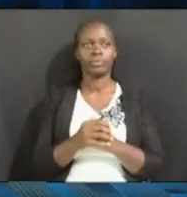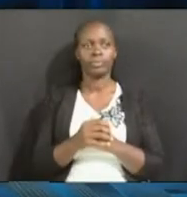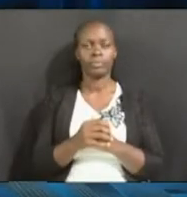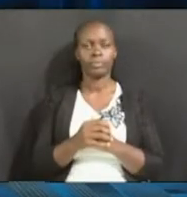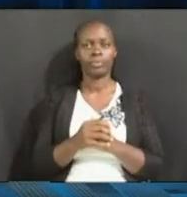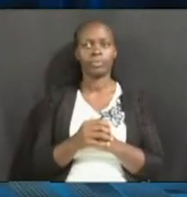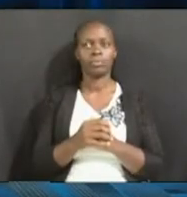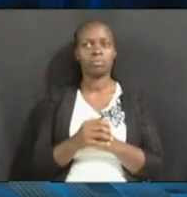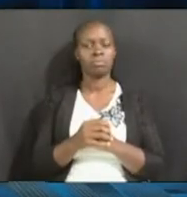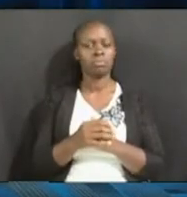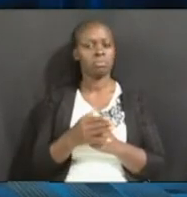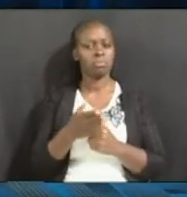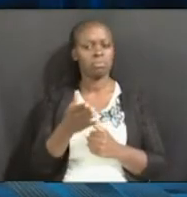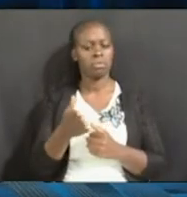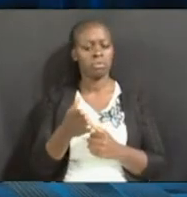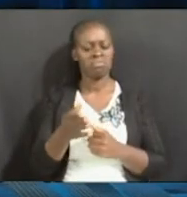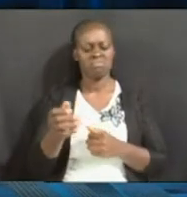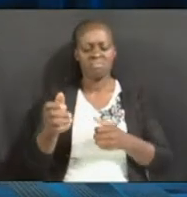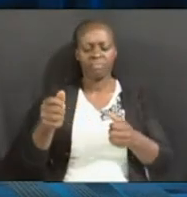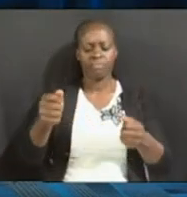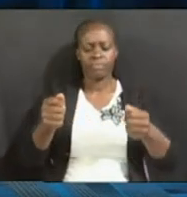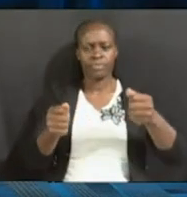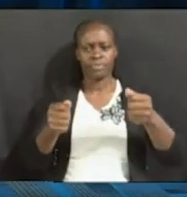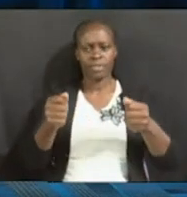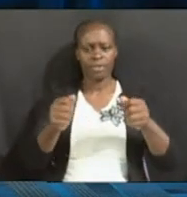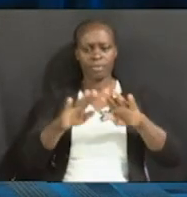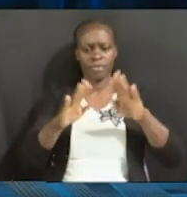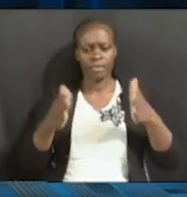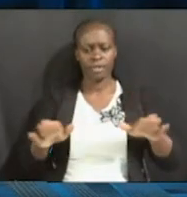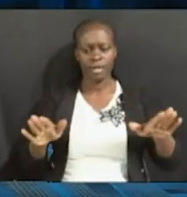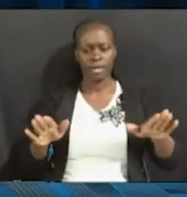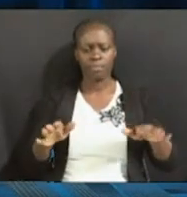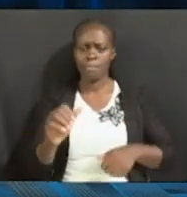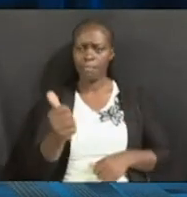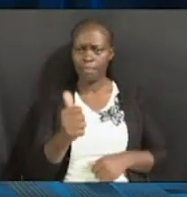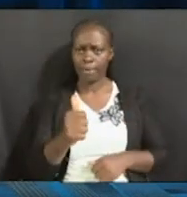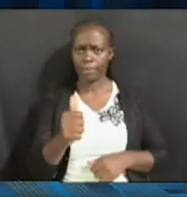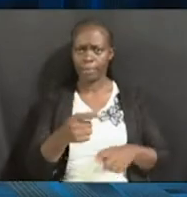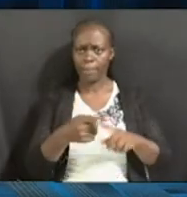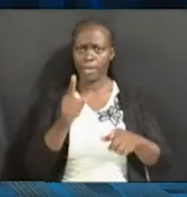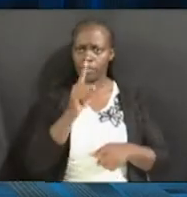You may not be driving yet, but you are blessed.